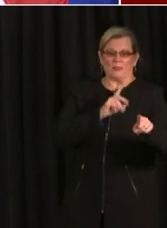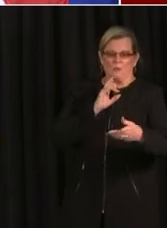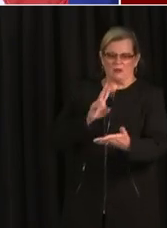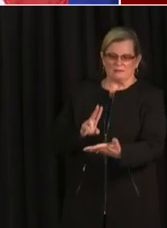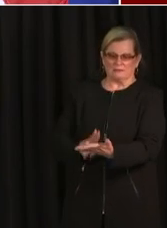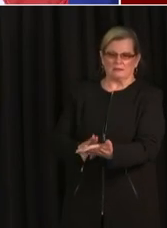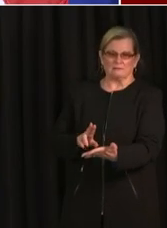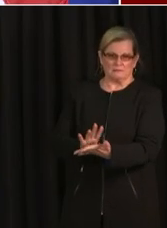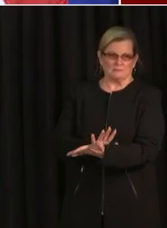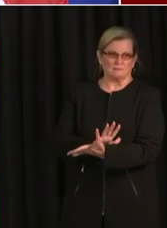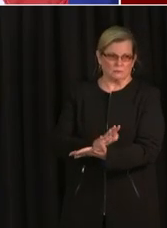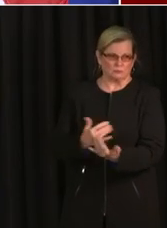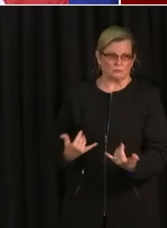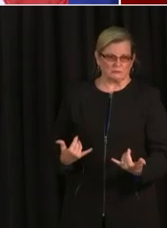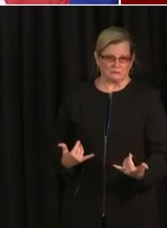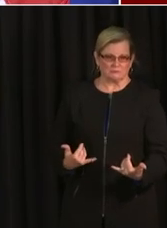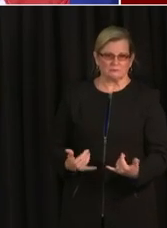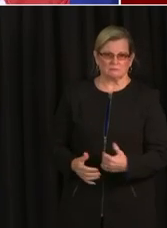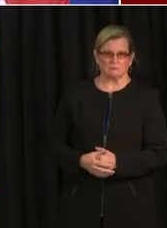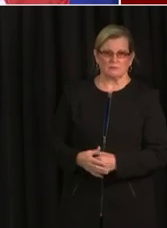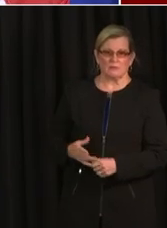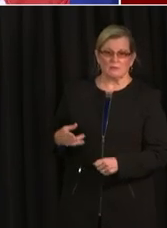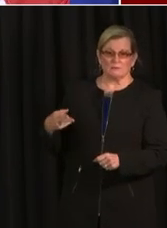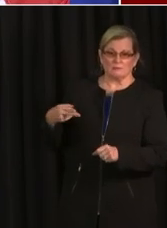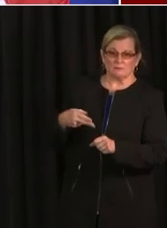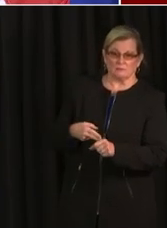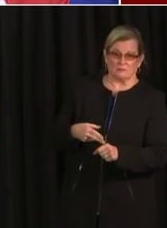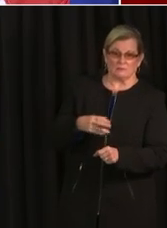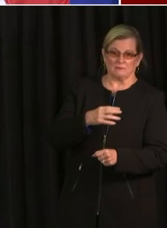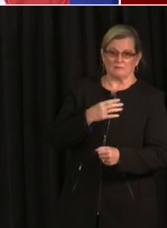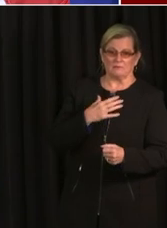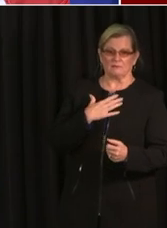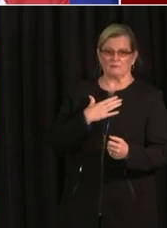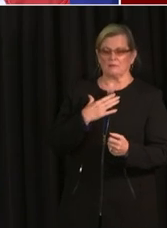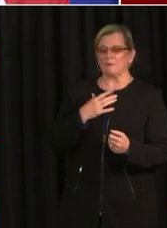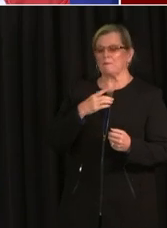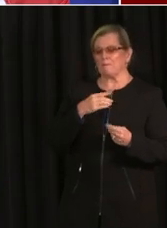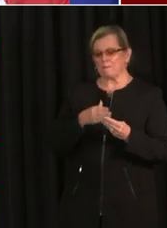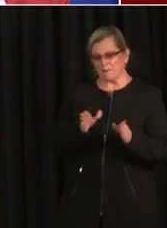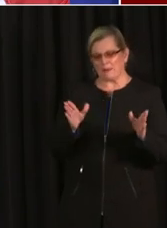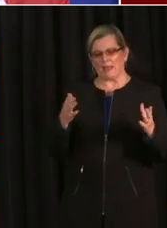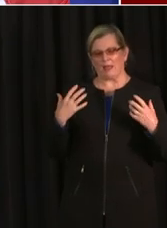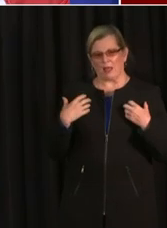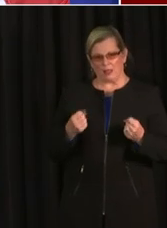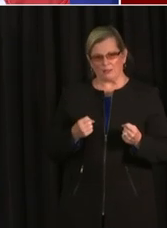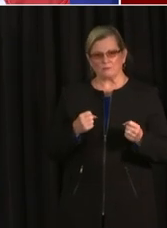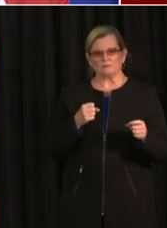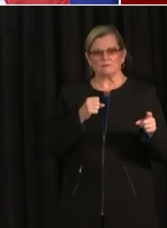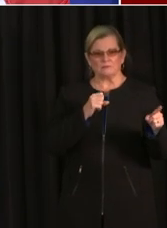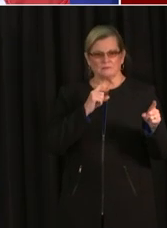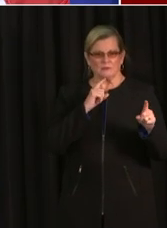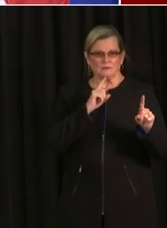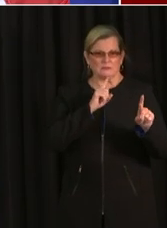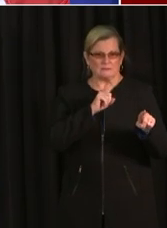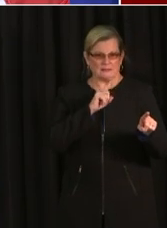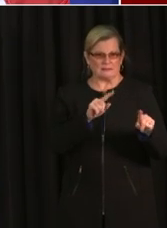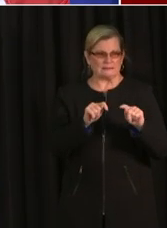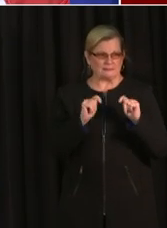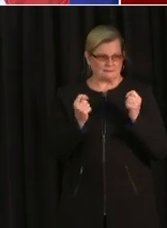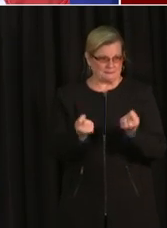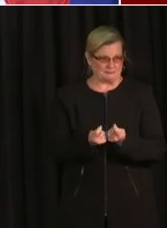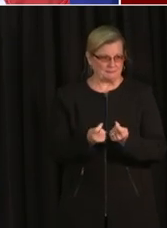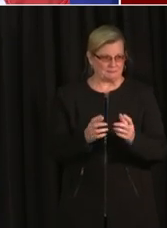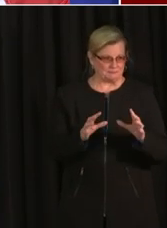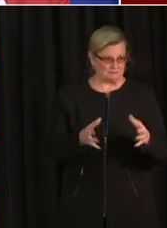today. I'm joined by members of my public health and emergency response teams.